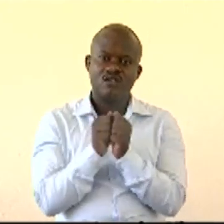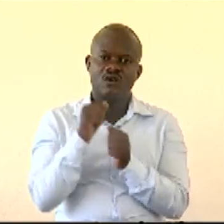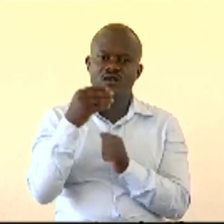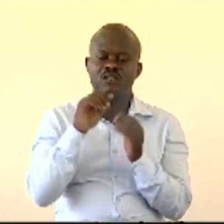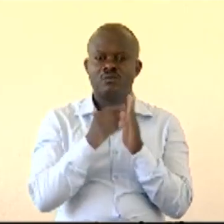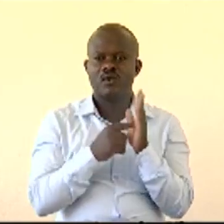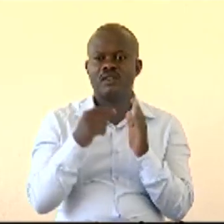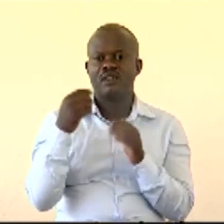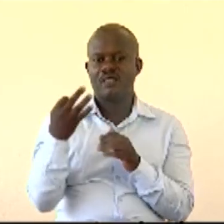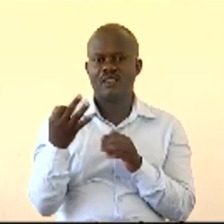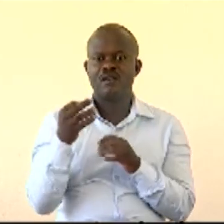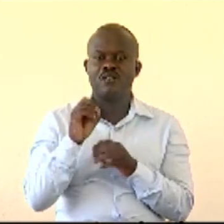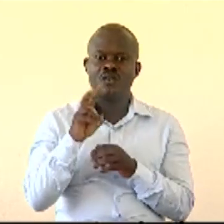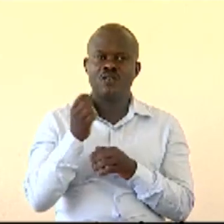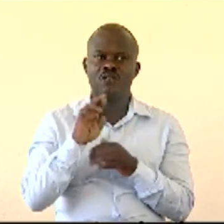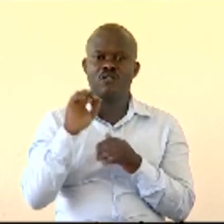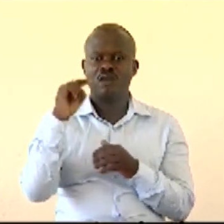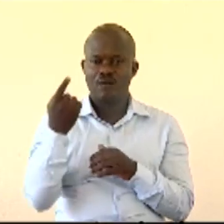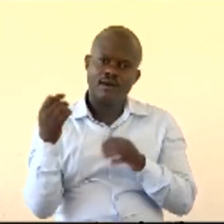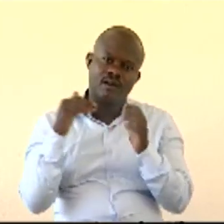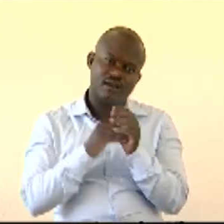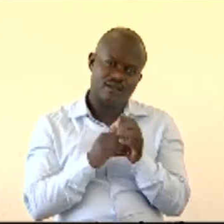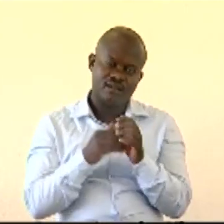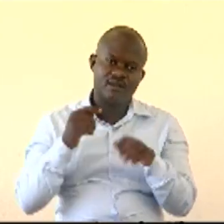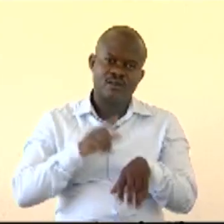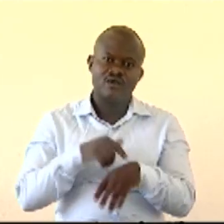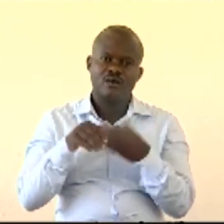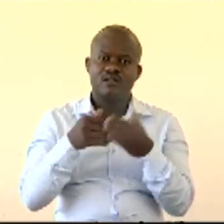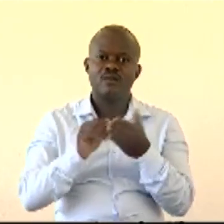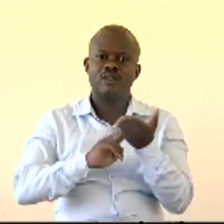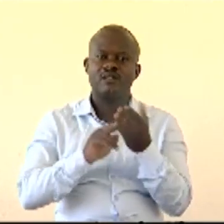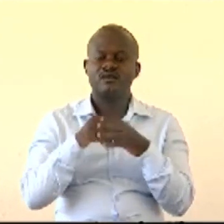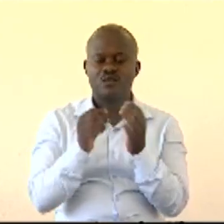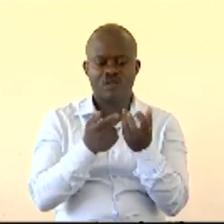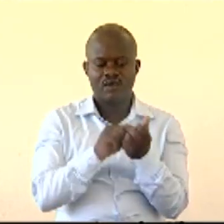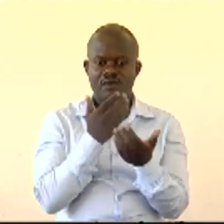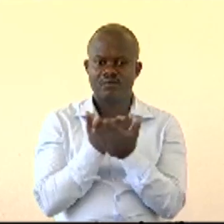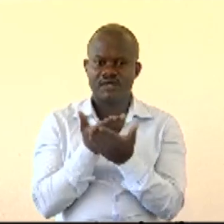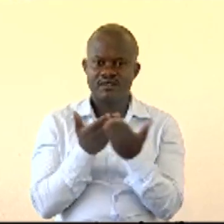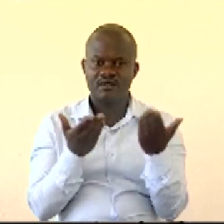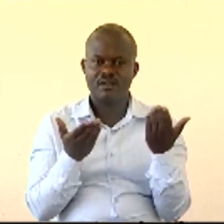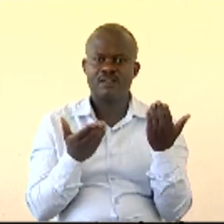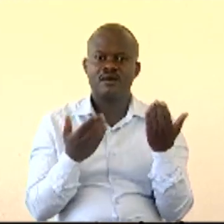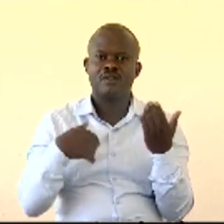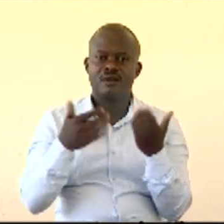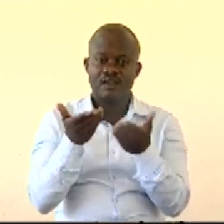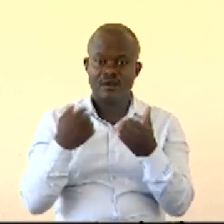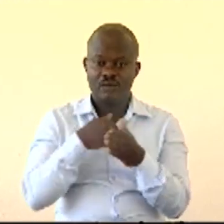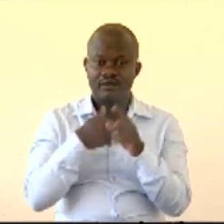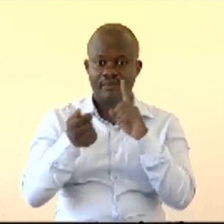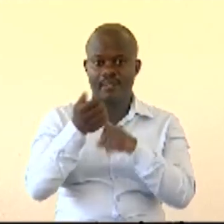14.3 over 1, and what do we get? Use your calculators, please. Here we get